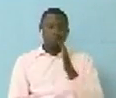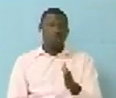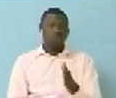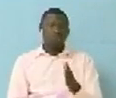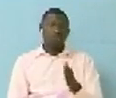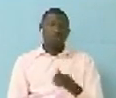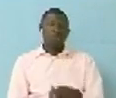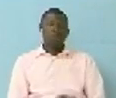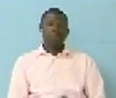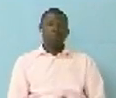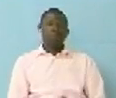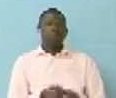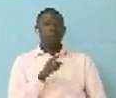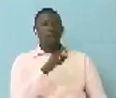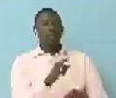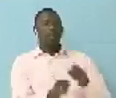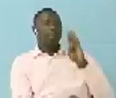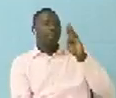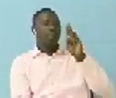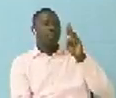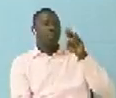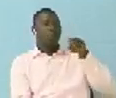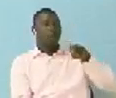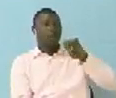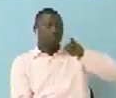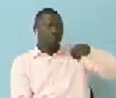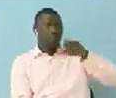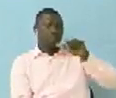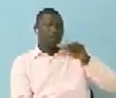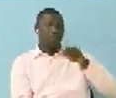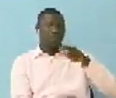Bunja was seated before the panel.